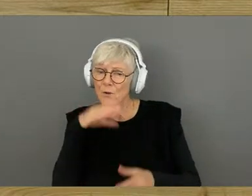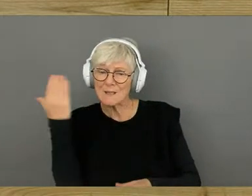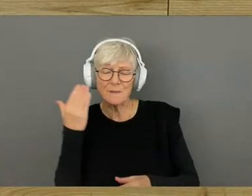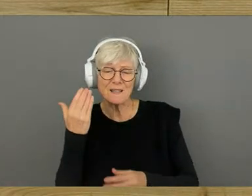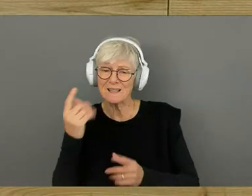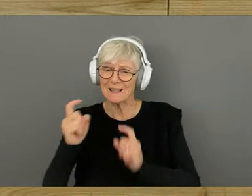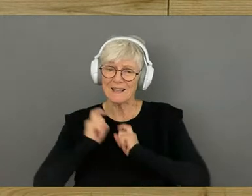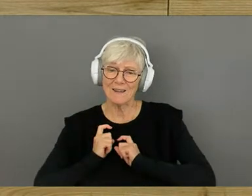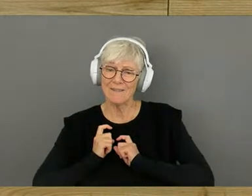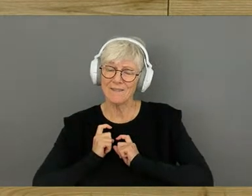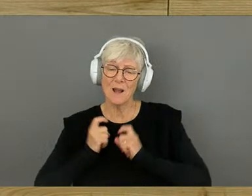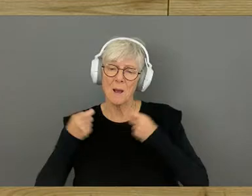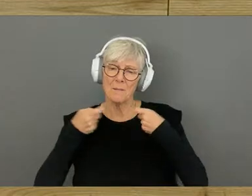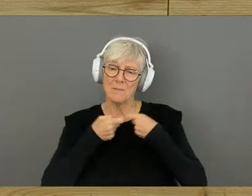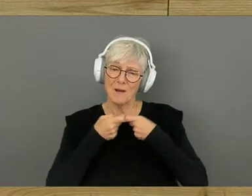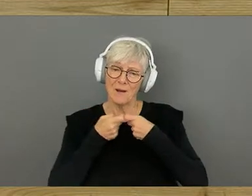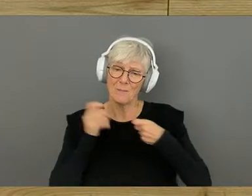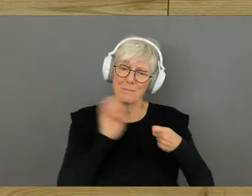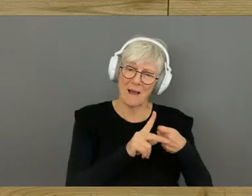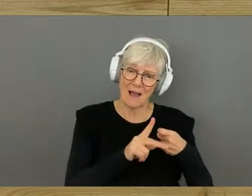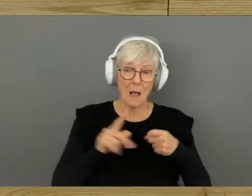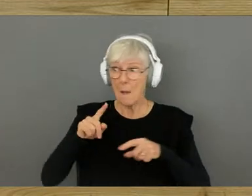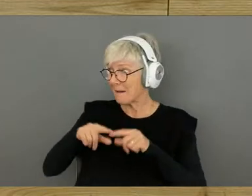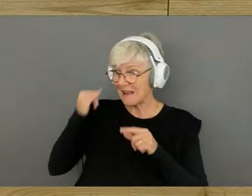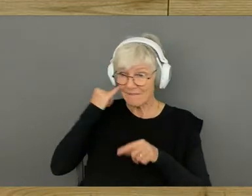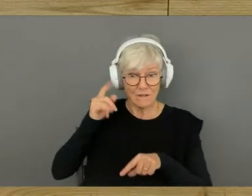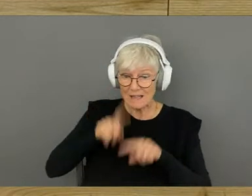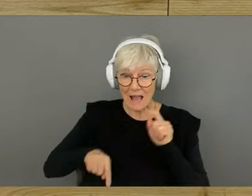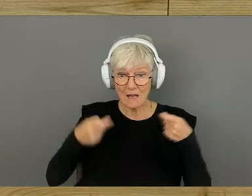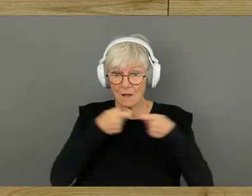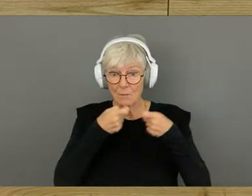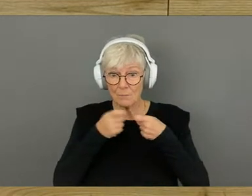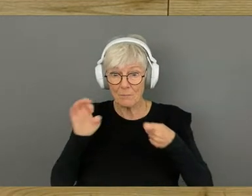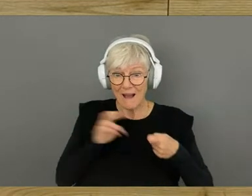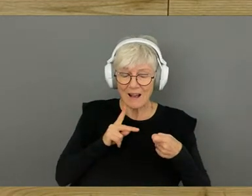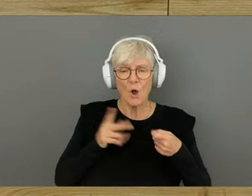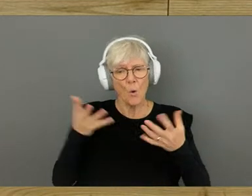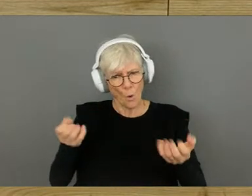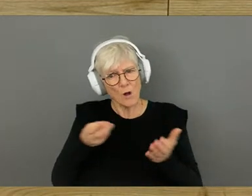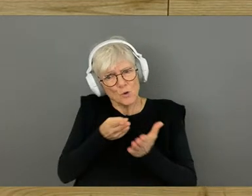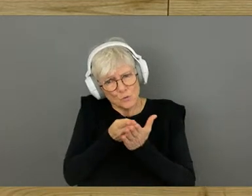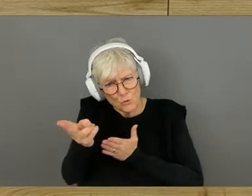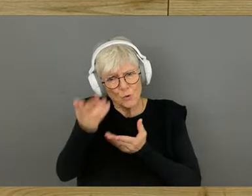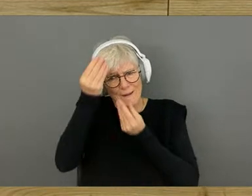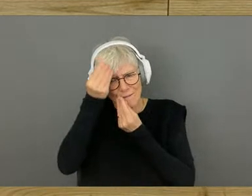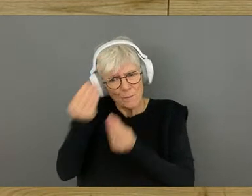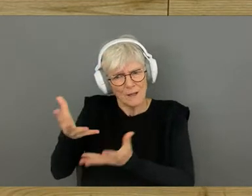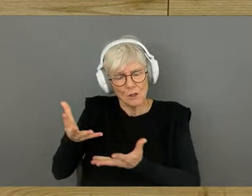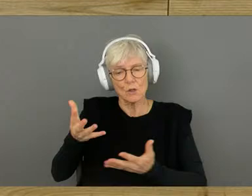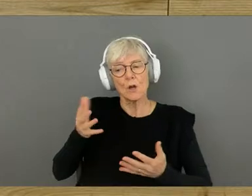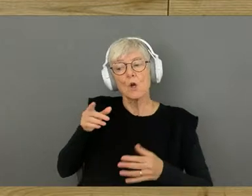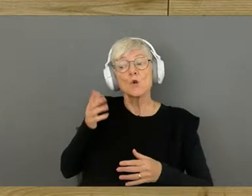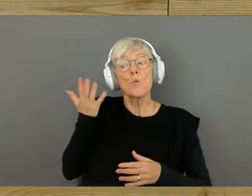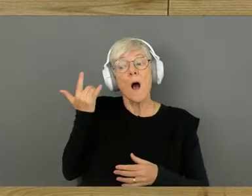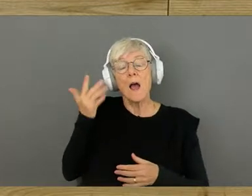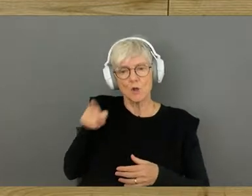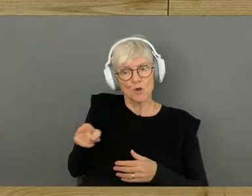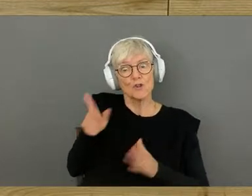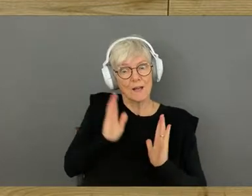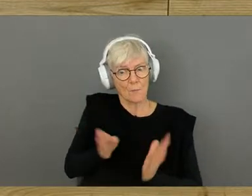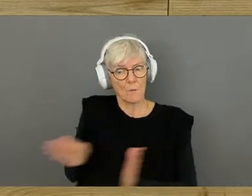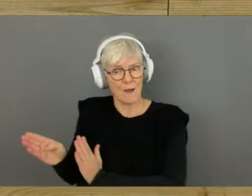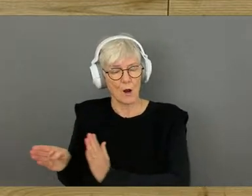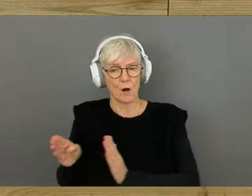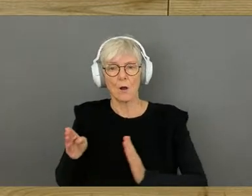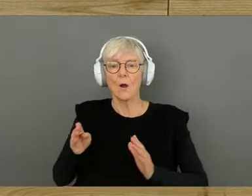be possible, she just wants the truth. So she wants to be able to prepare. They want to know which